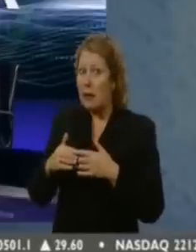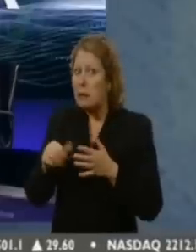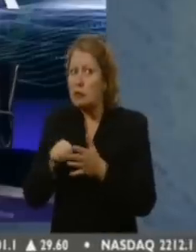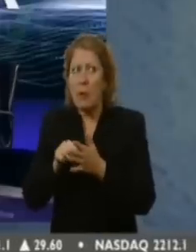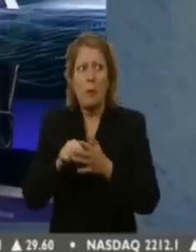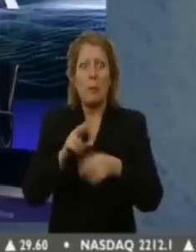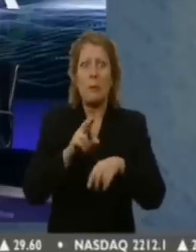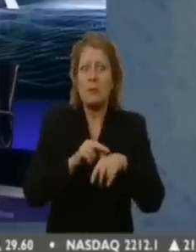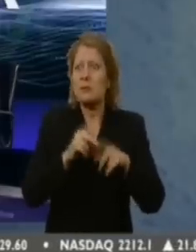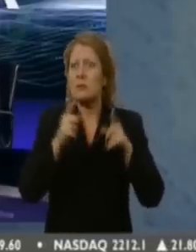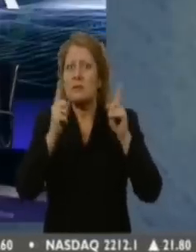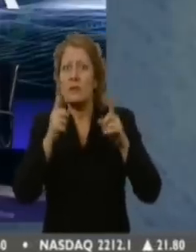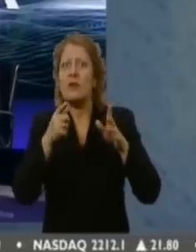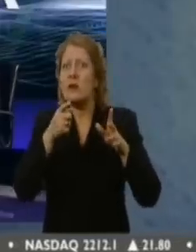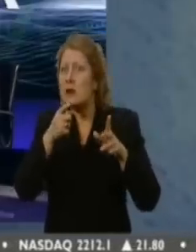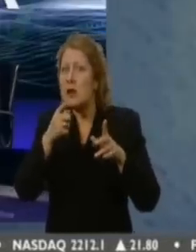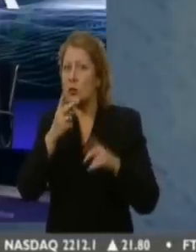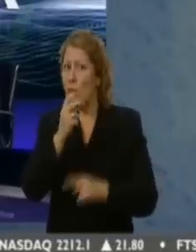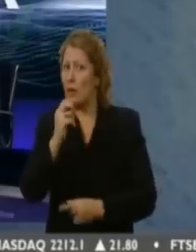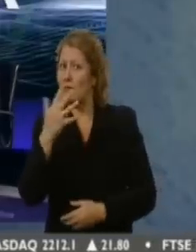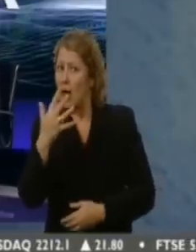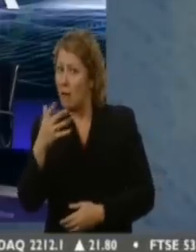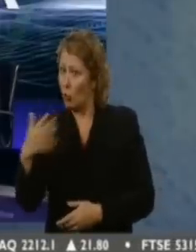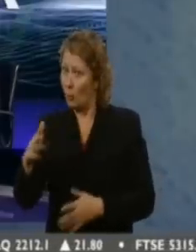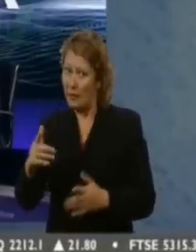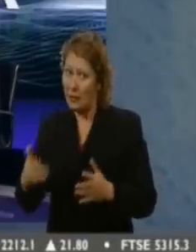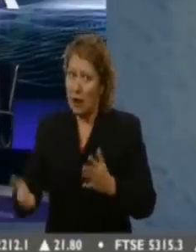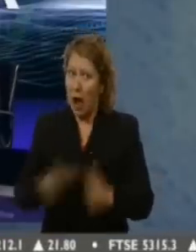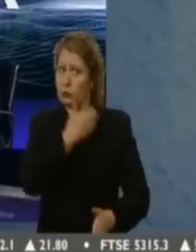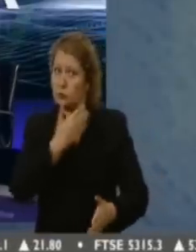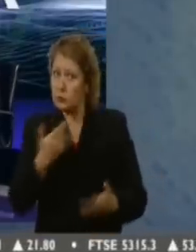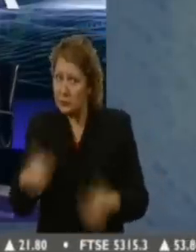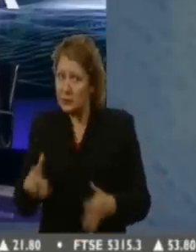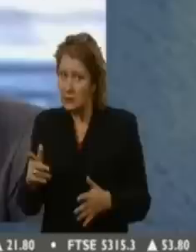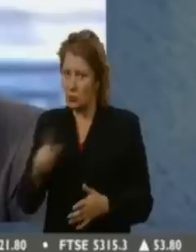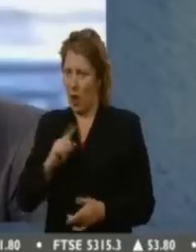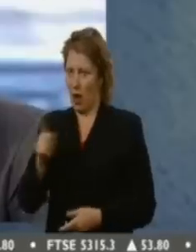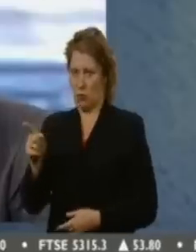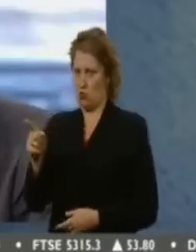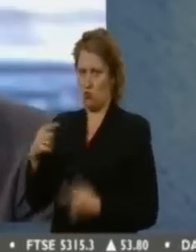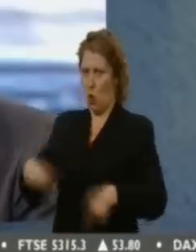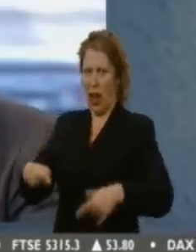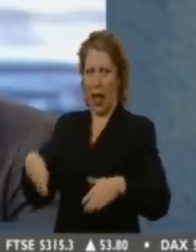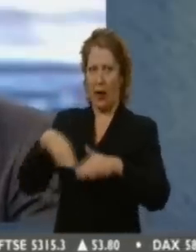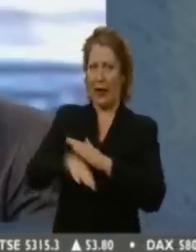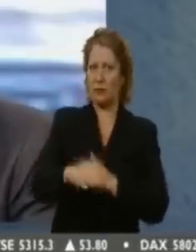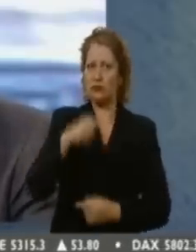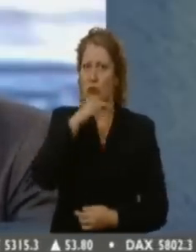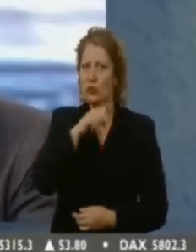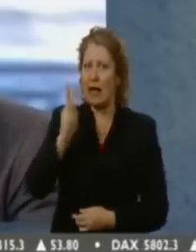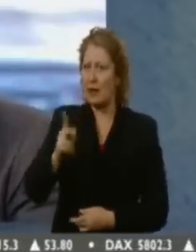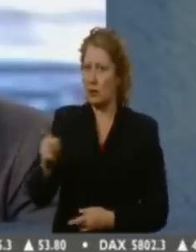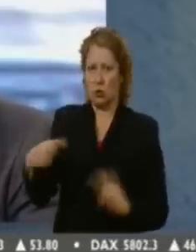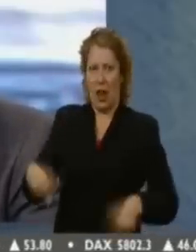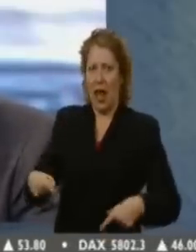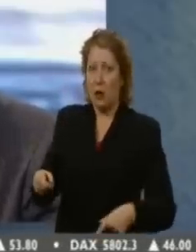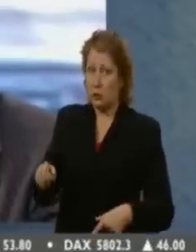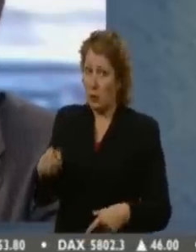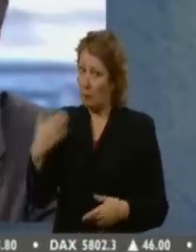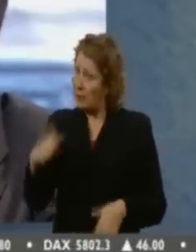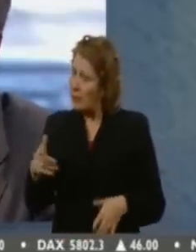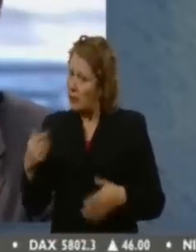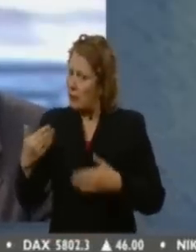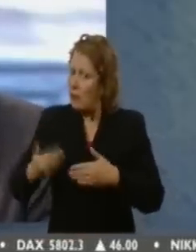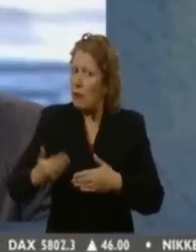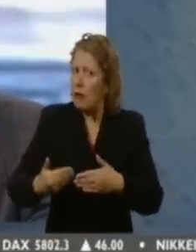they barred you from re-entering Russia to conduct your business, at any point over those following years when the situation got more and more difficult in